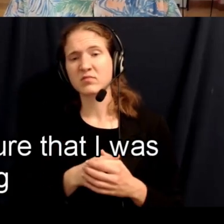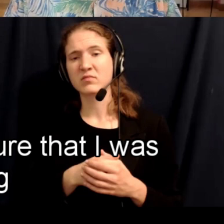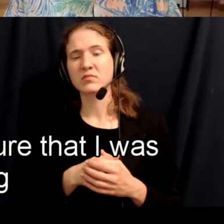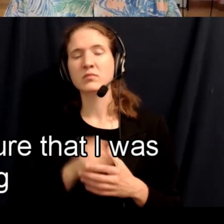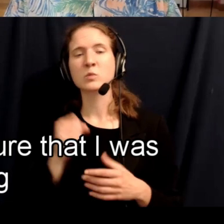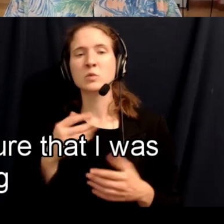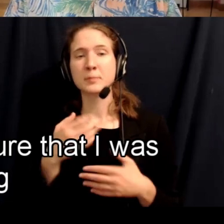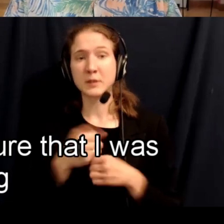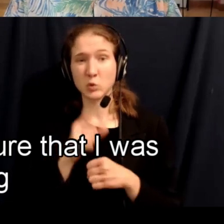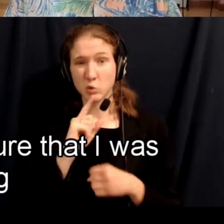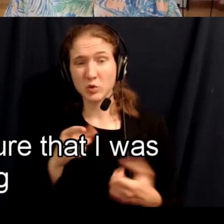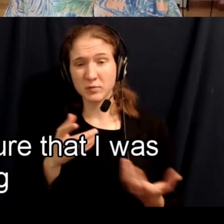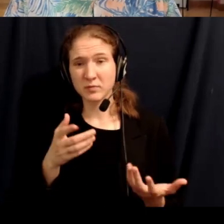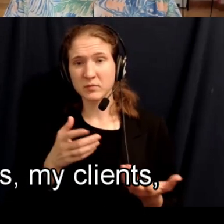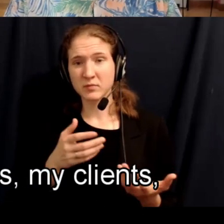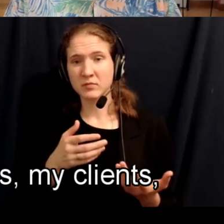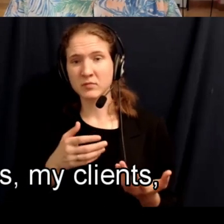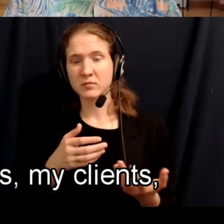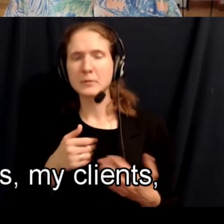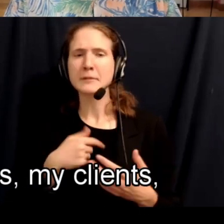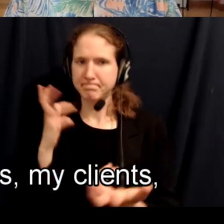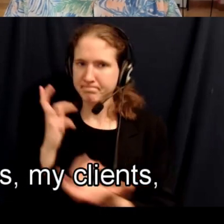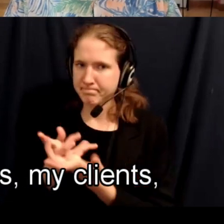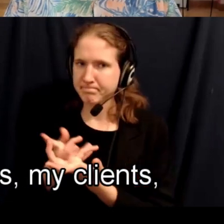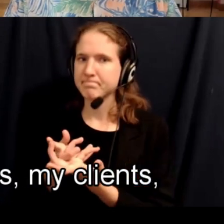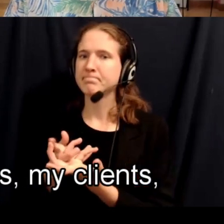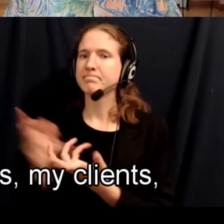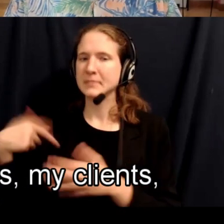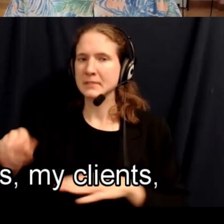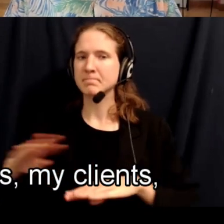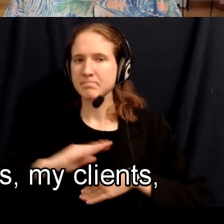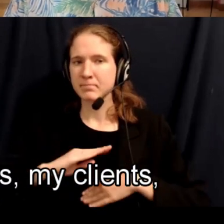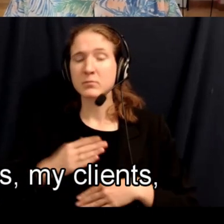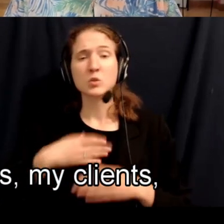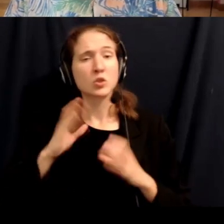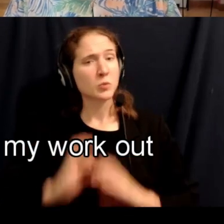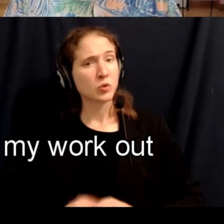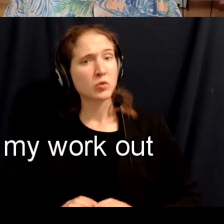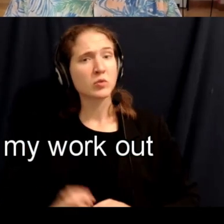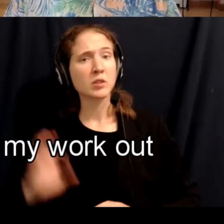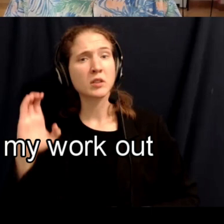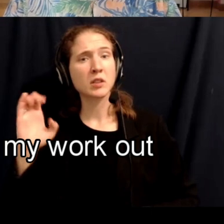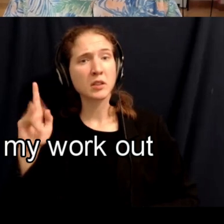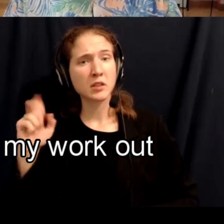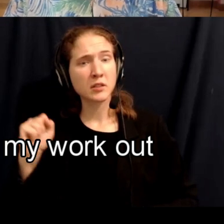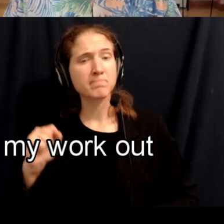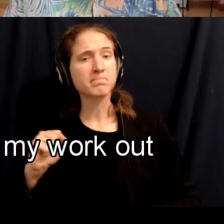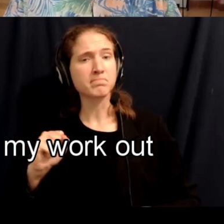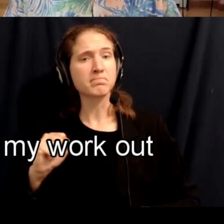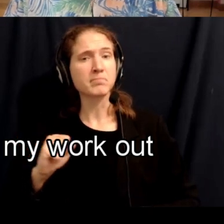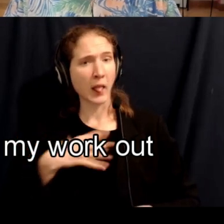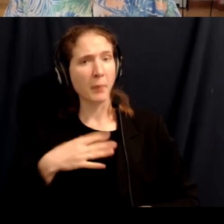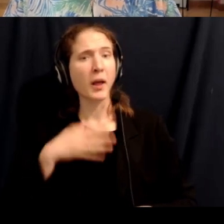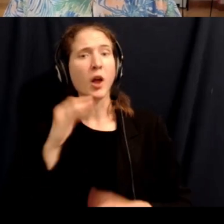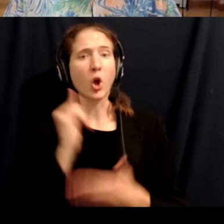wanted to make sure that I was, accommodating to the people, my customers, my clients, and to whoever I'm putting my